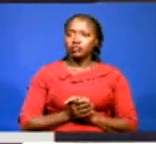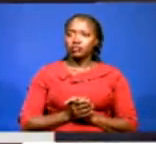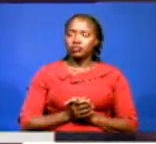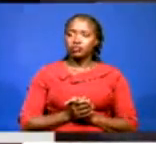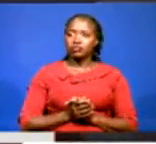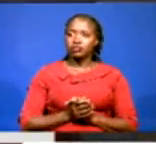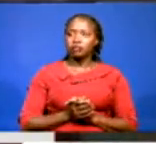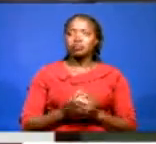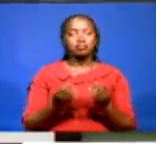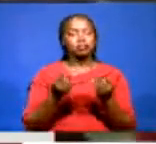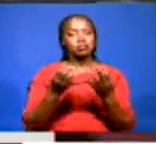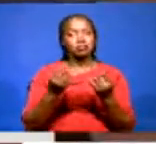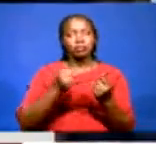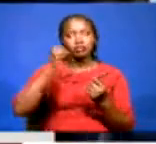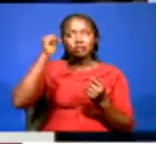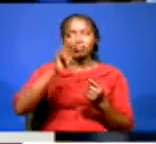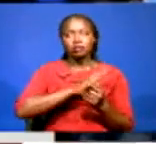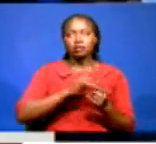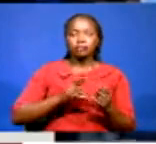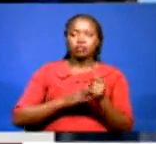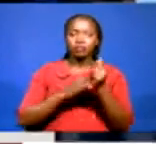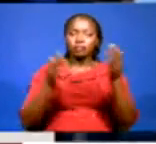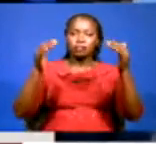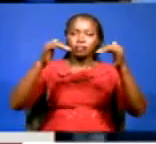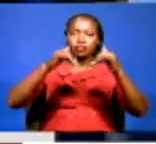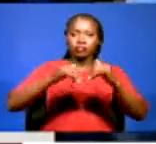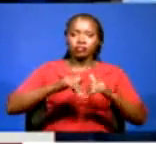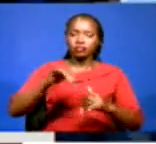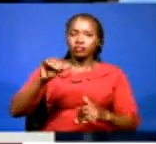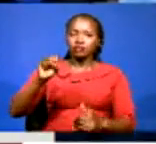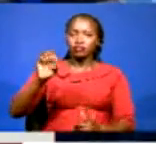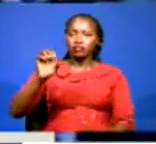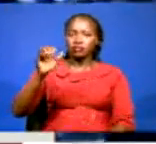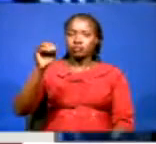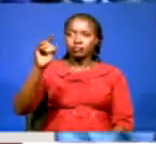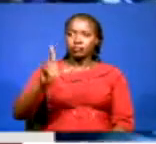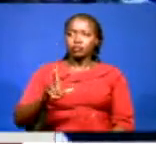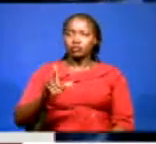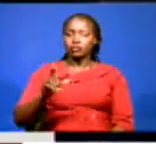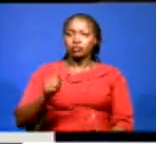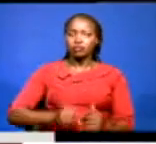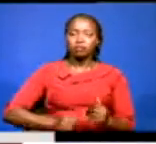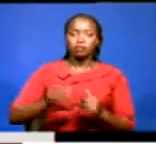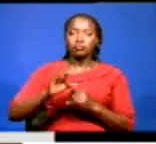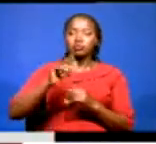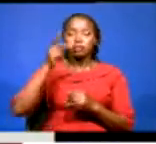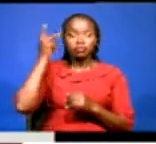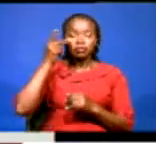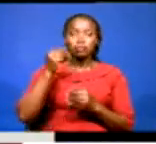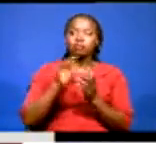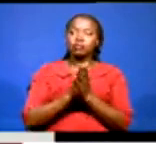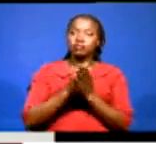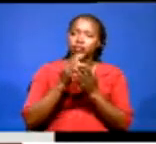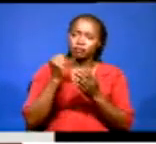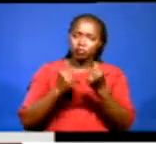Hundreds of political and religious leaders converged in Seoul, South Korea, to sign a declaration in support of fundamental human rights and